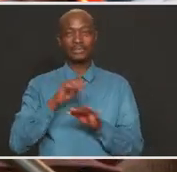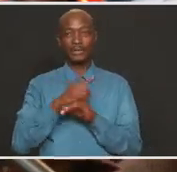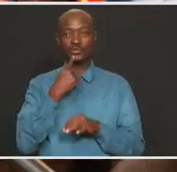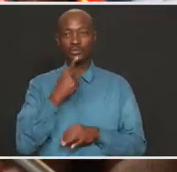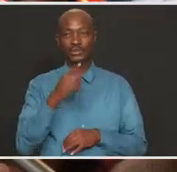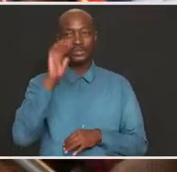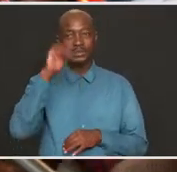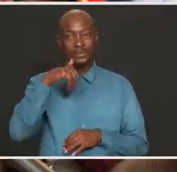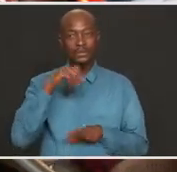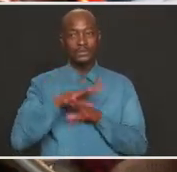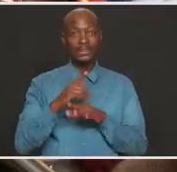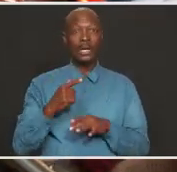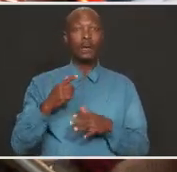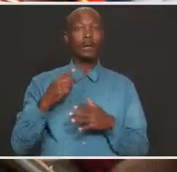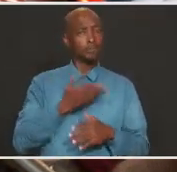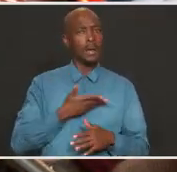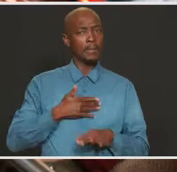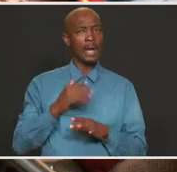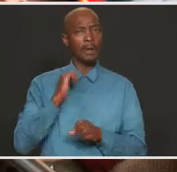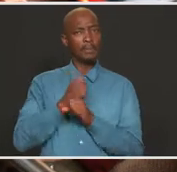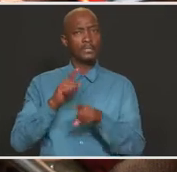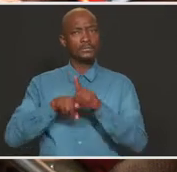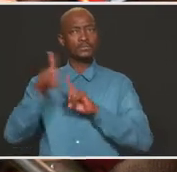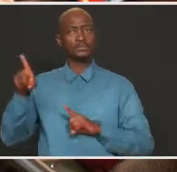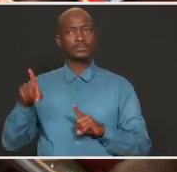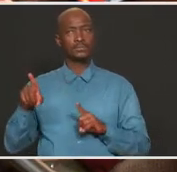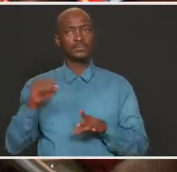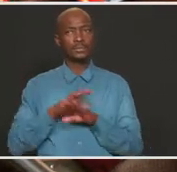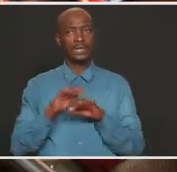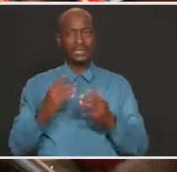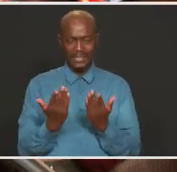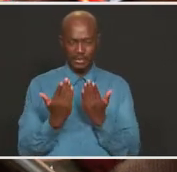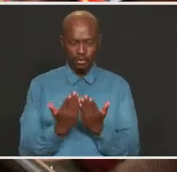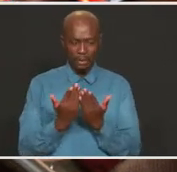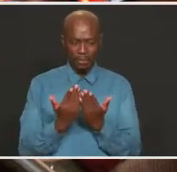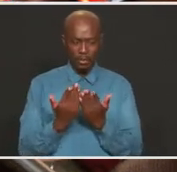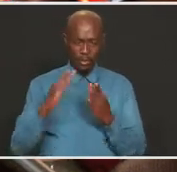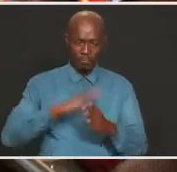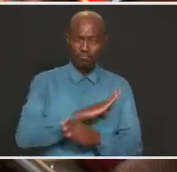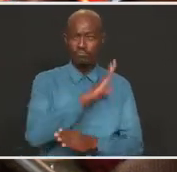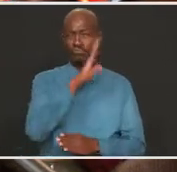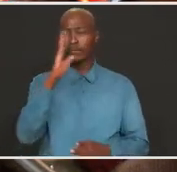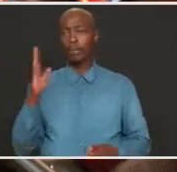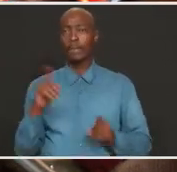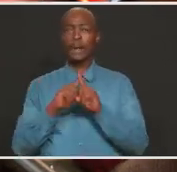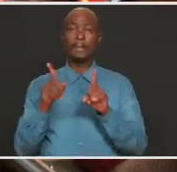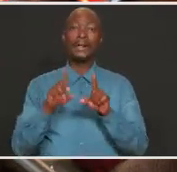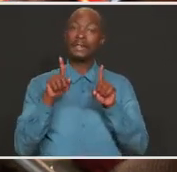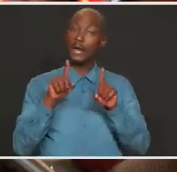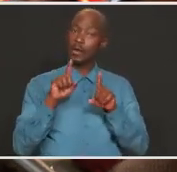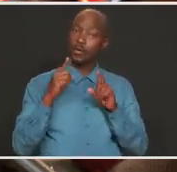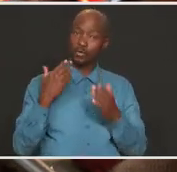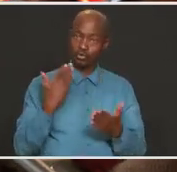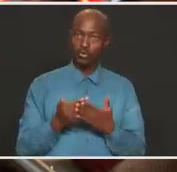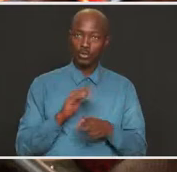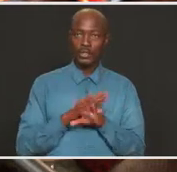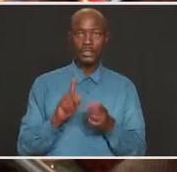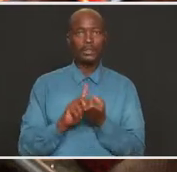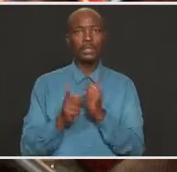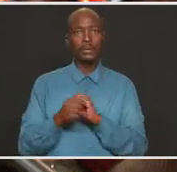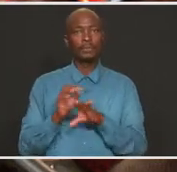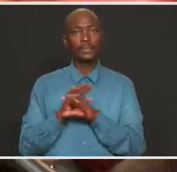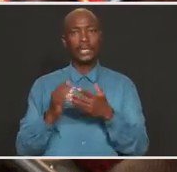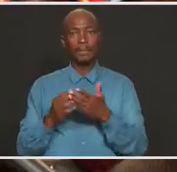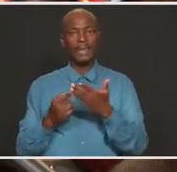tomorrow Mama I made it I know I can look at the book the whole day but I also can be a technician